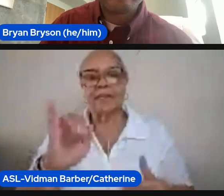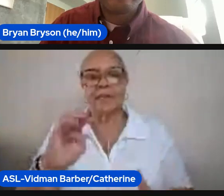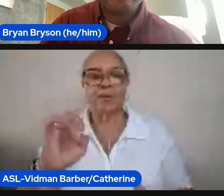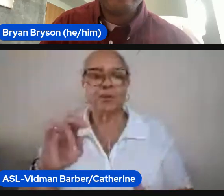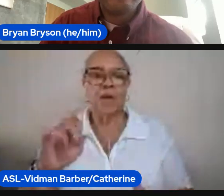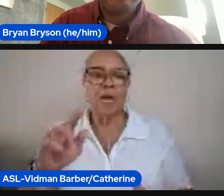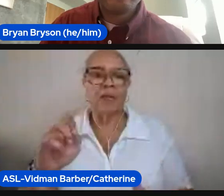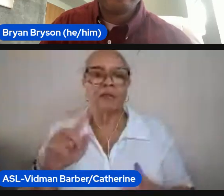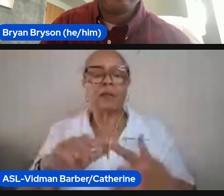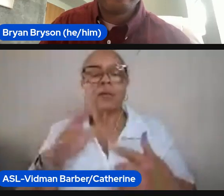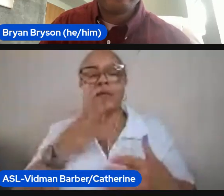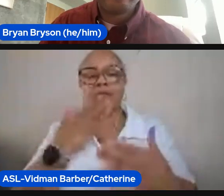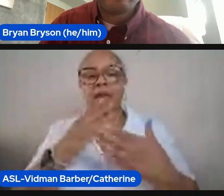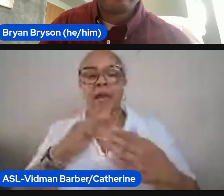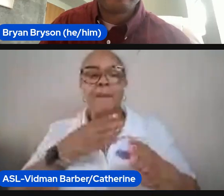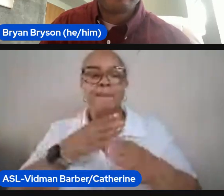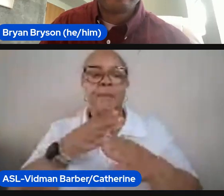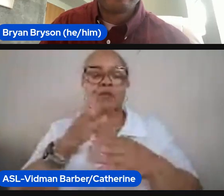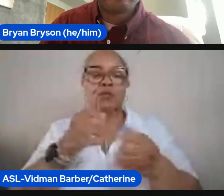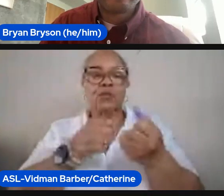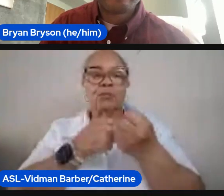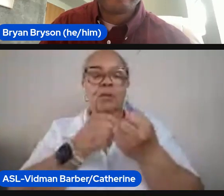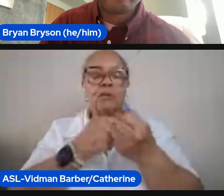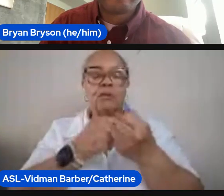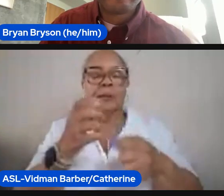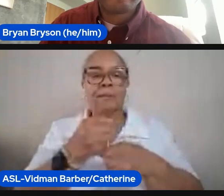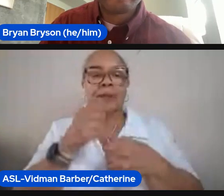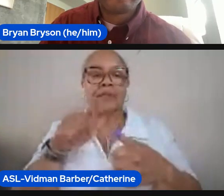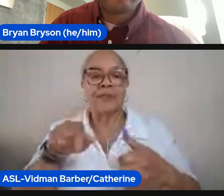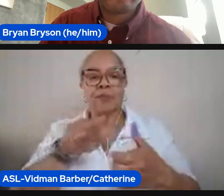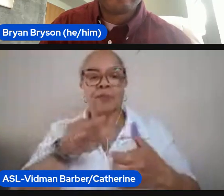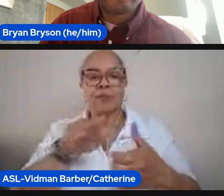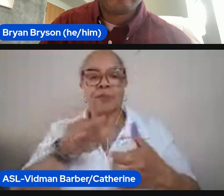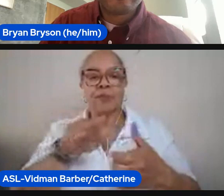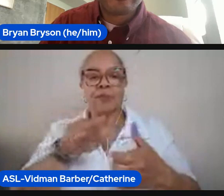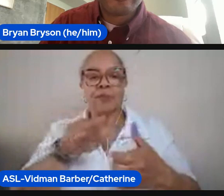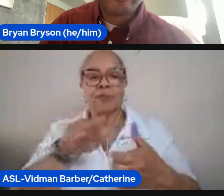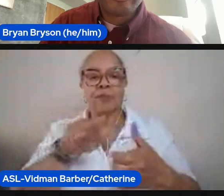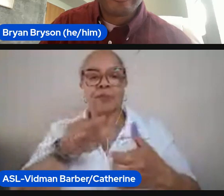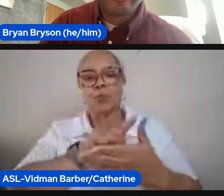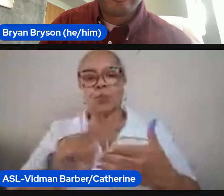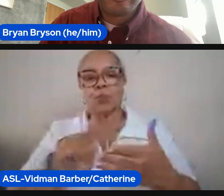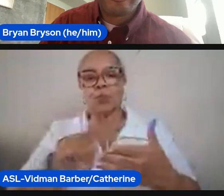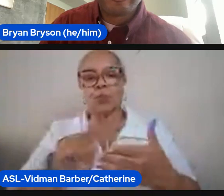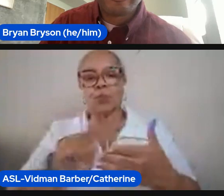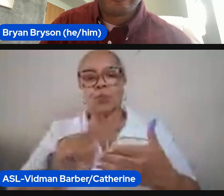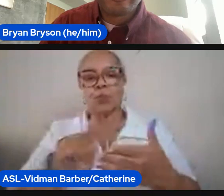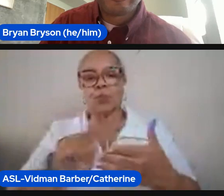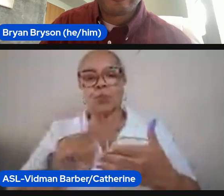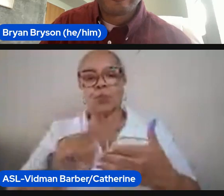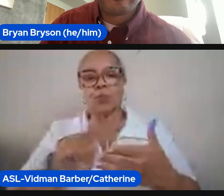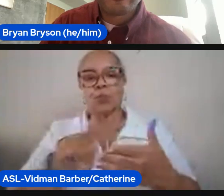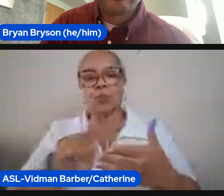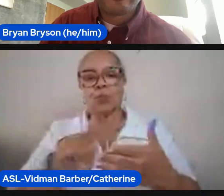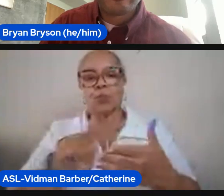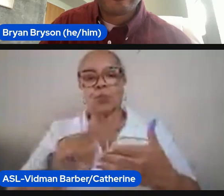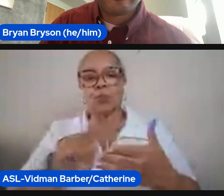major sponsors who have made this week possible, and you can find our full list of sponsors on our